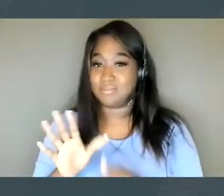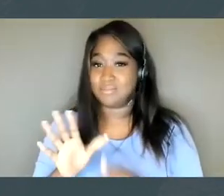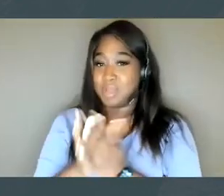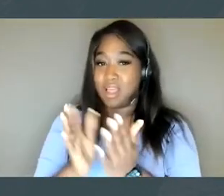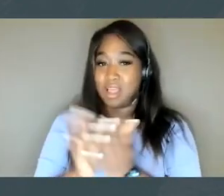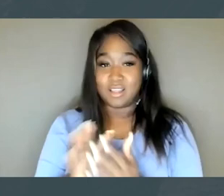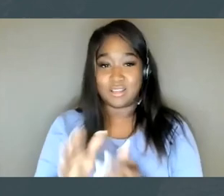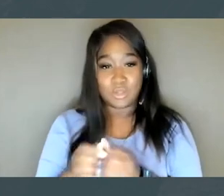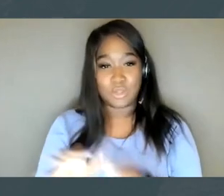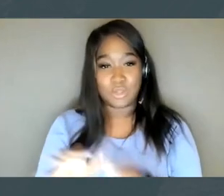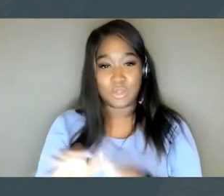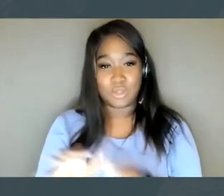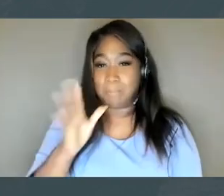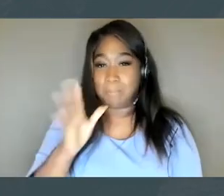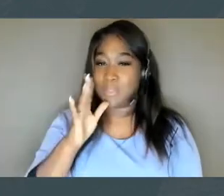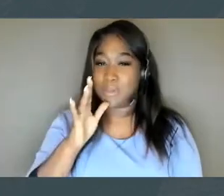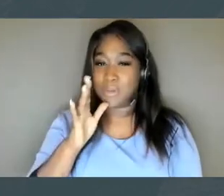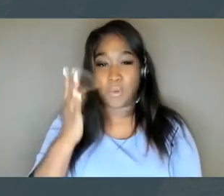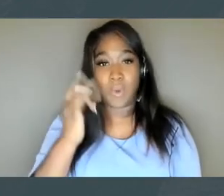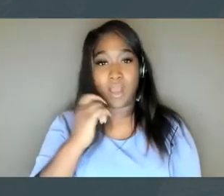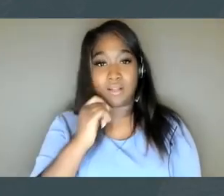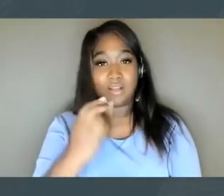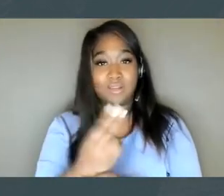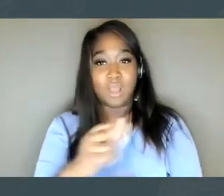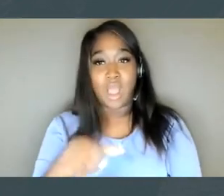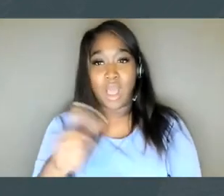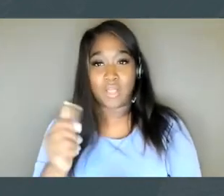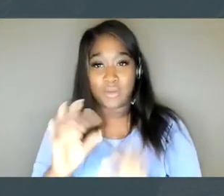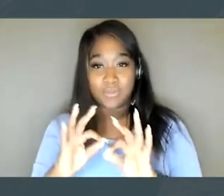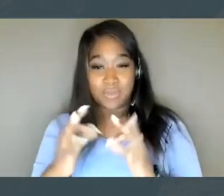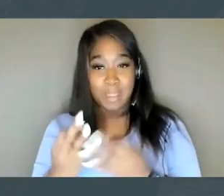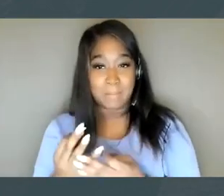family member. It's not it's the mother. Yeah,